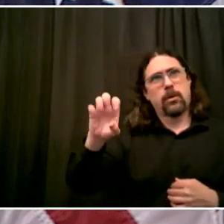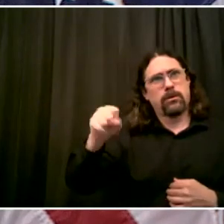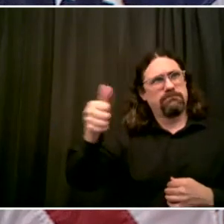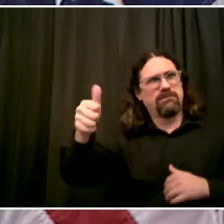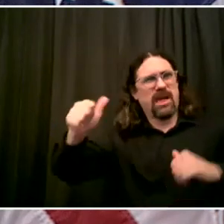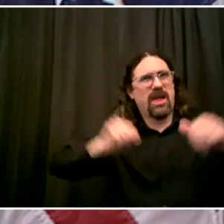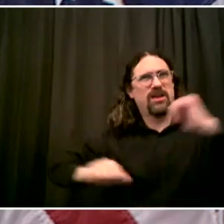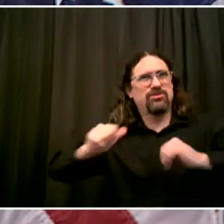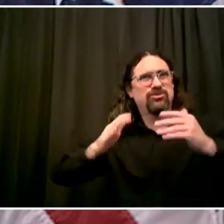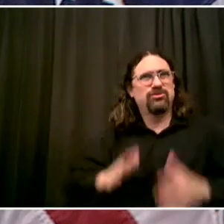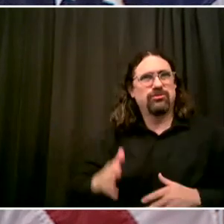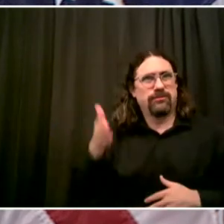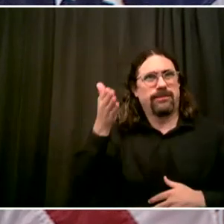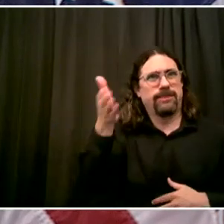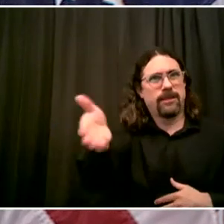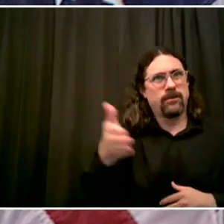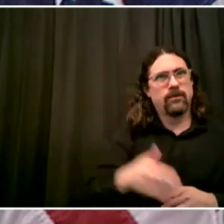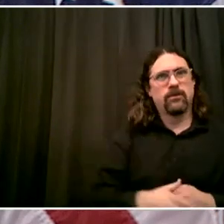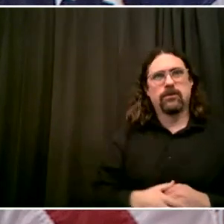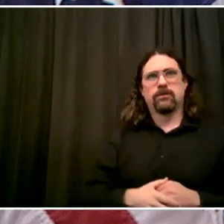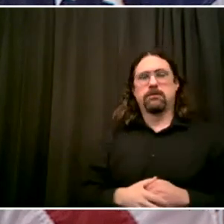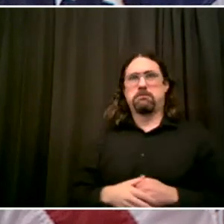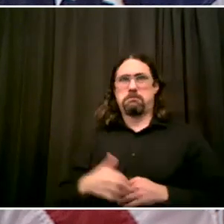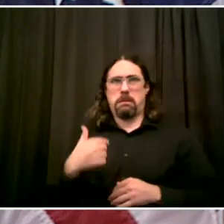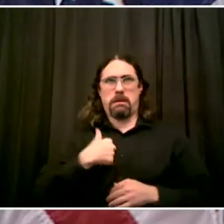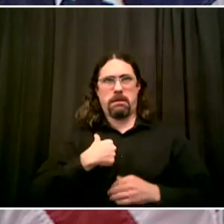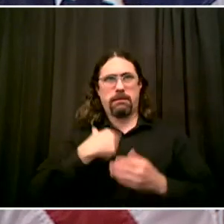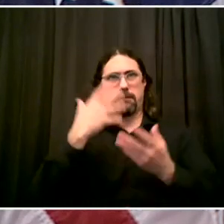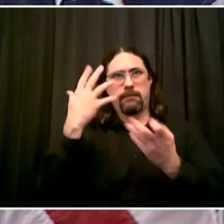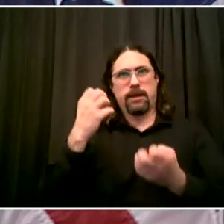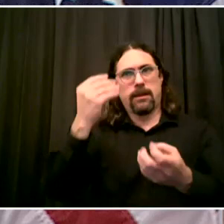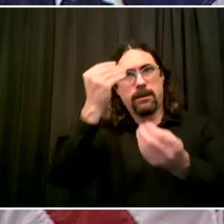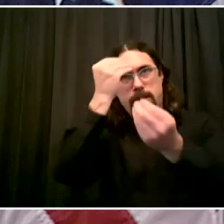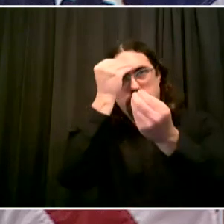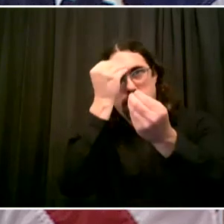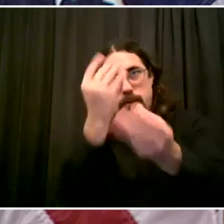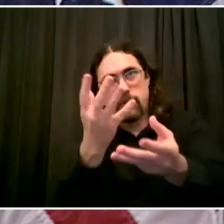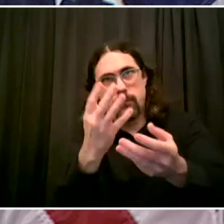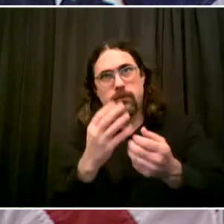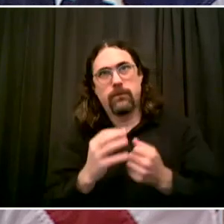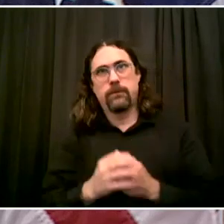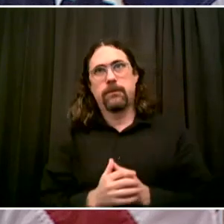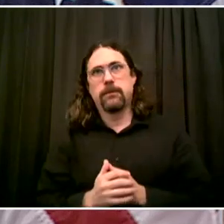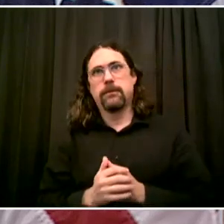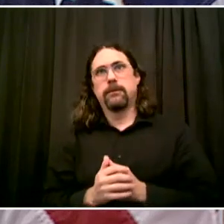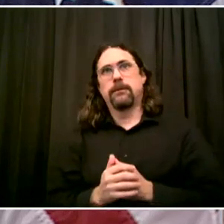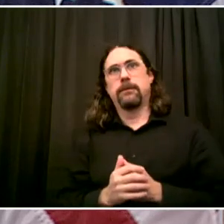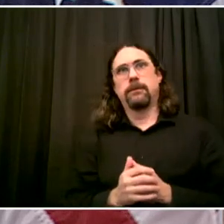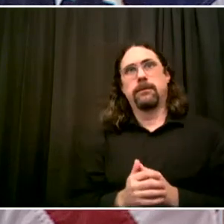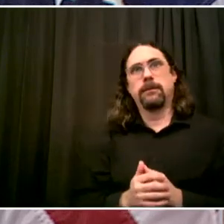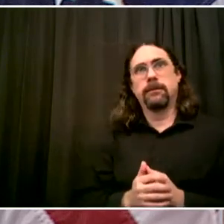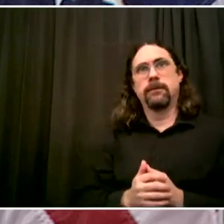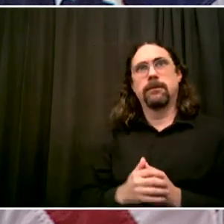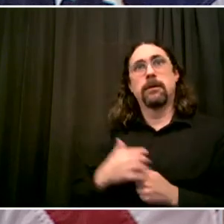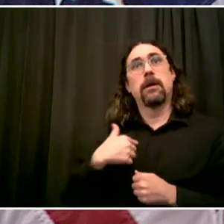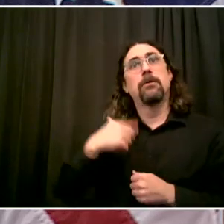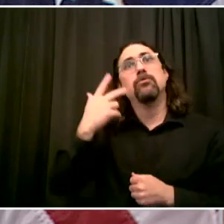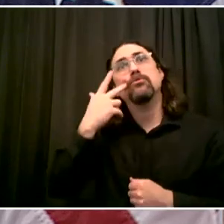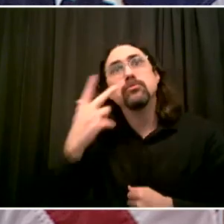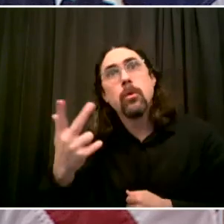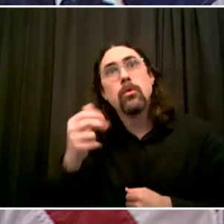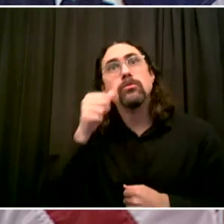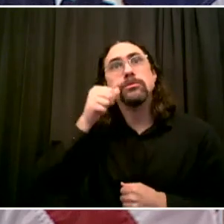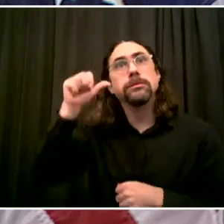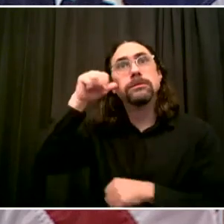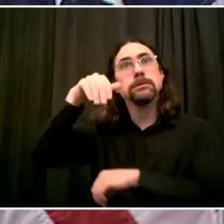hands on us, we'll put them back on them. But at the time this march was kettled, it was peaceful. There was not people